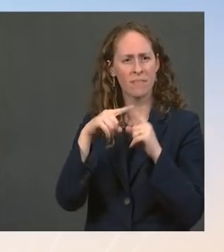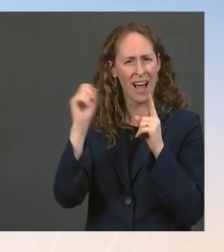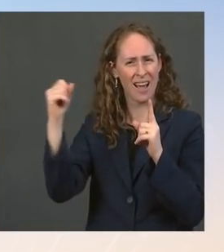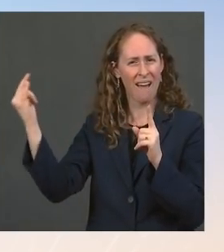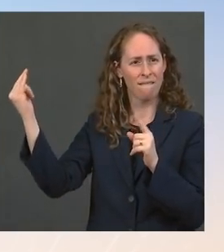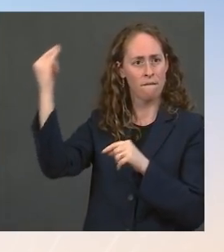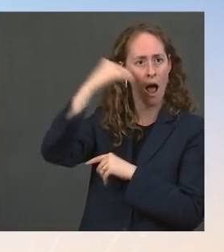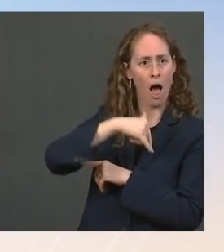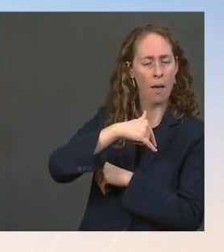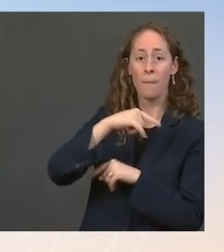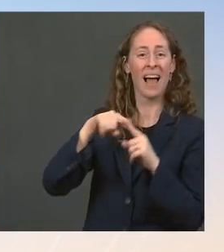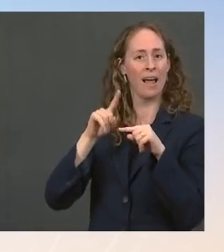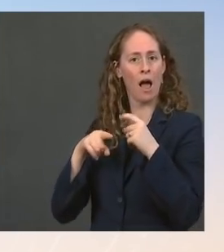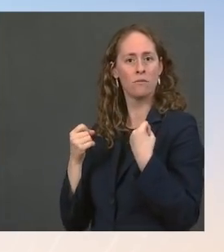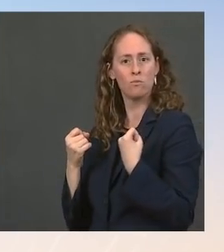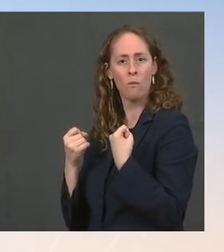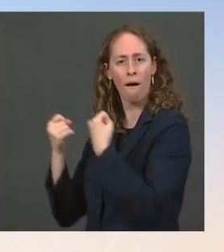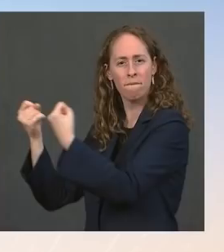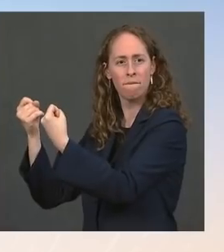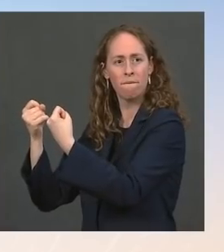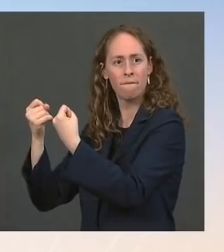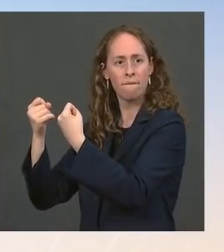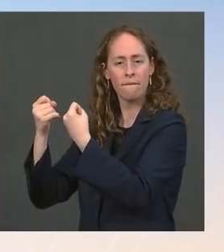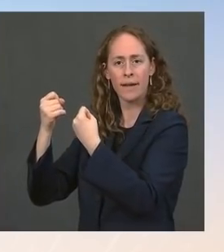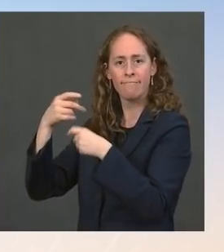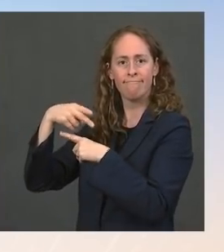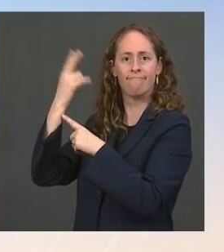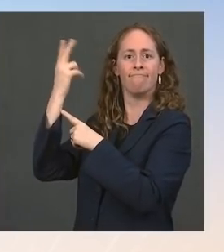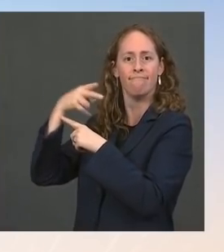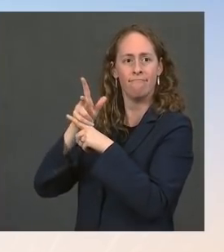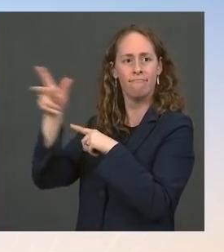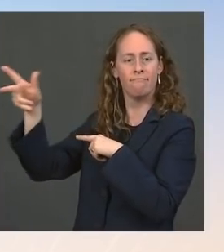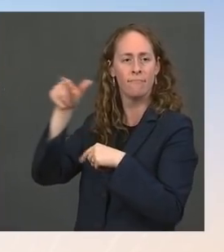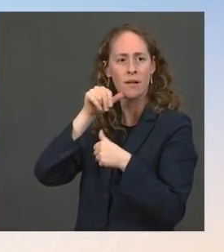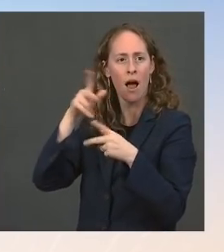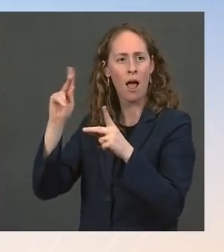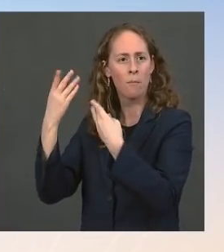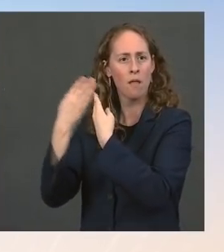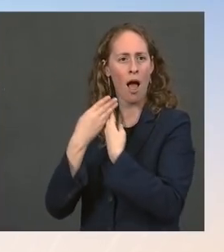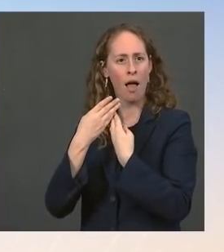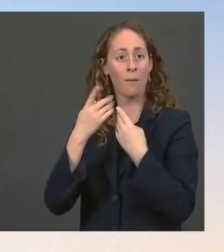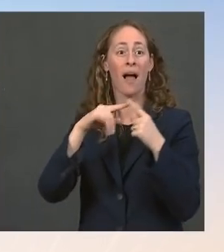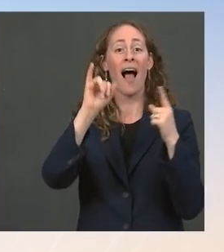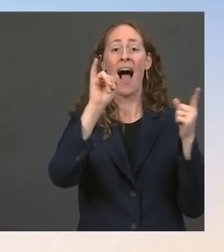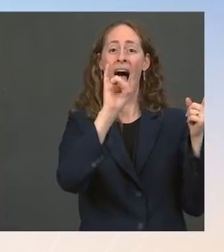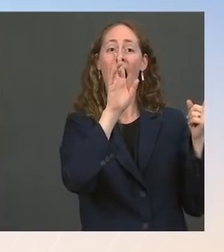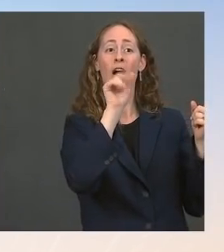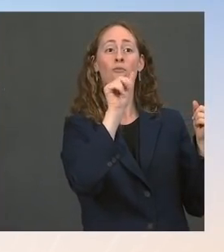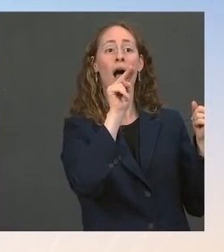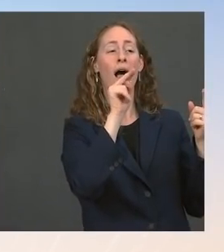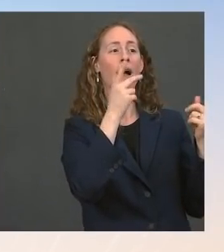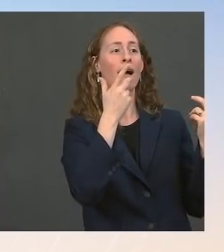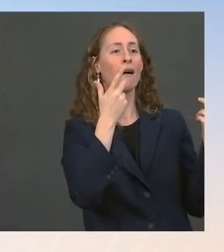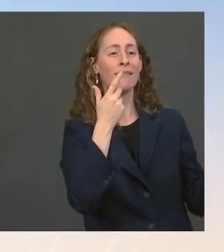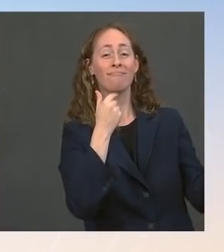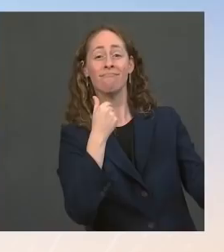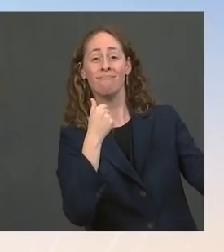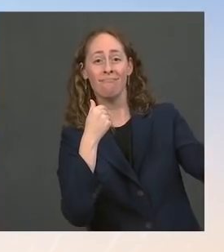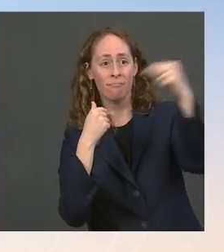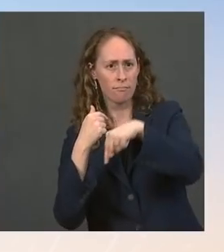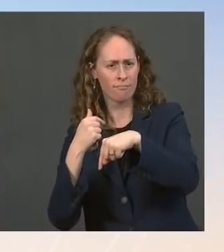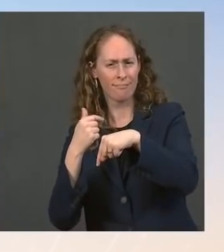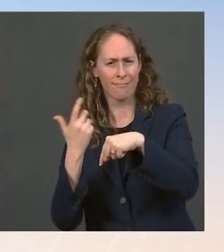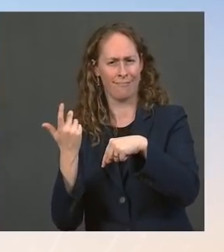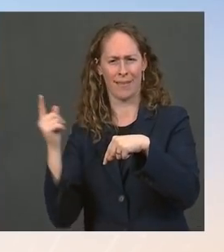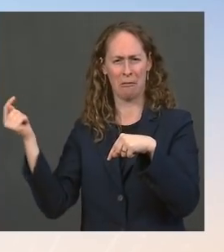drive through the border. I mean, it's not easy to drive from Iran or from from Europe. That's true. But it's much easier